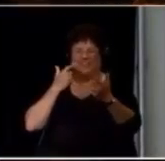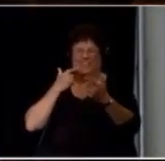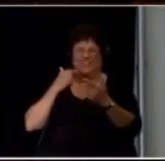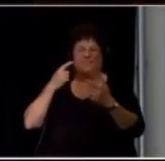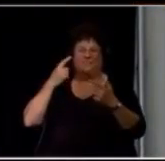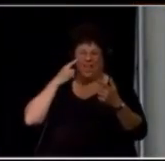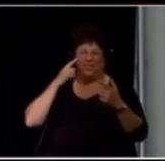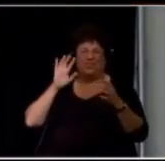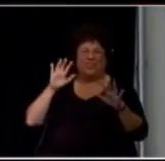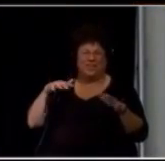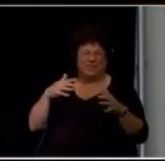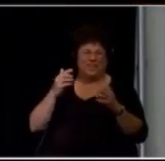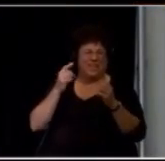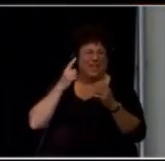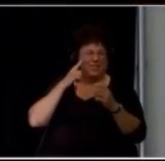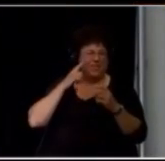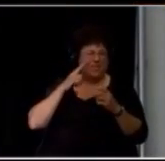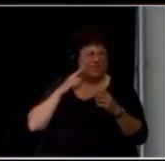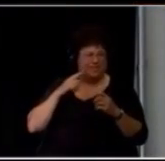think we'll do the